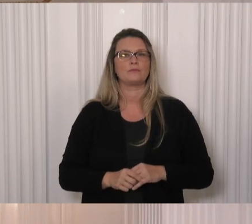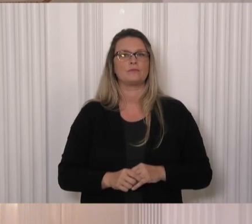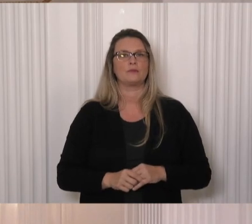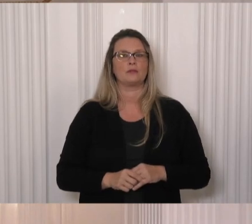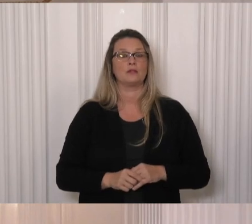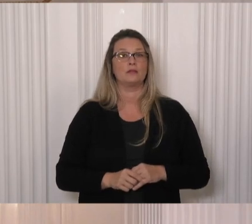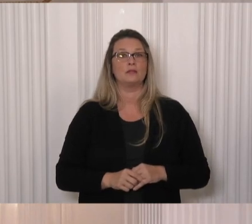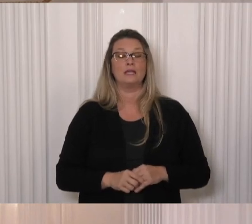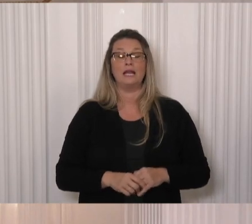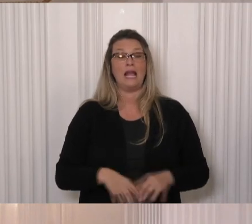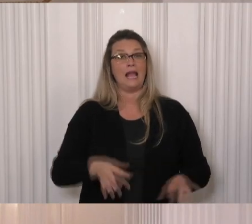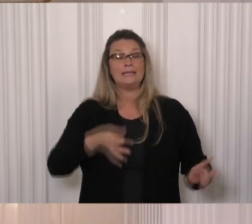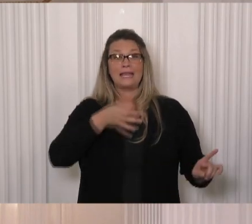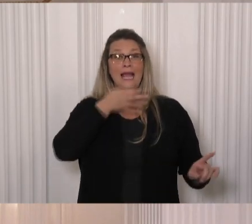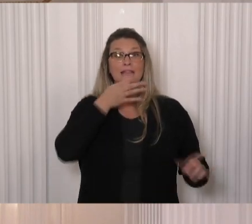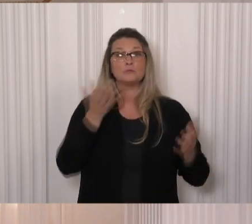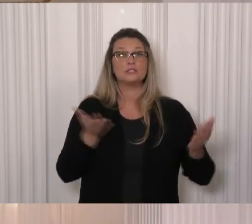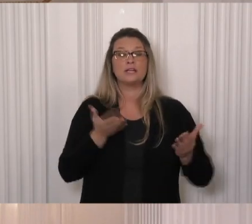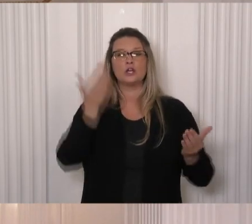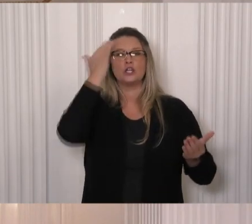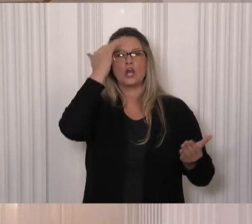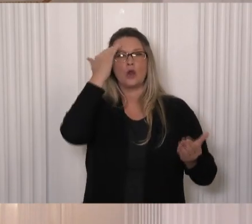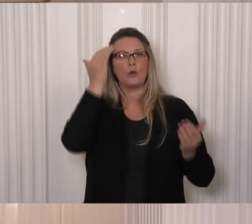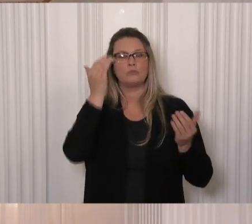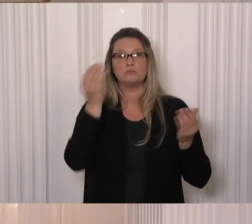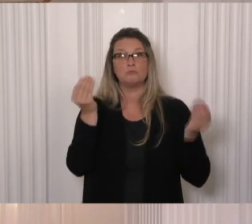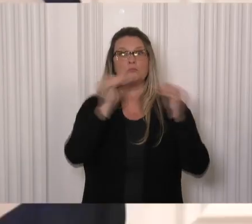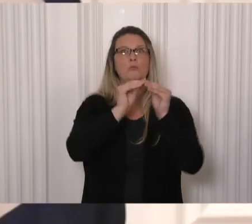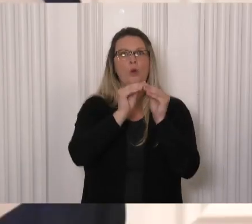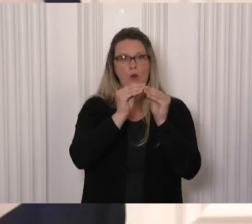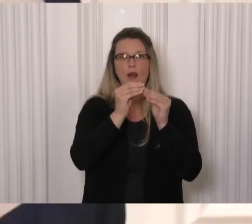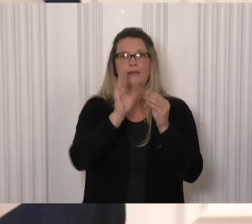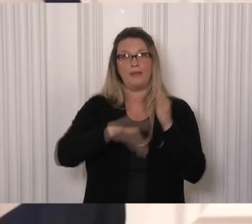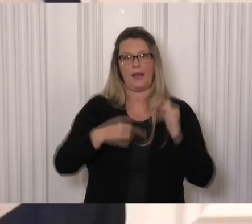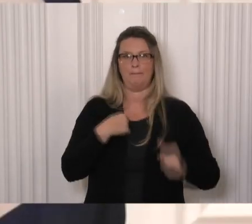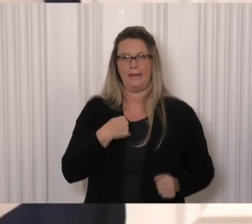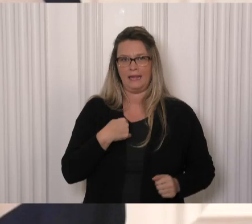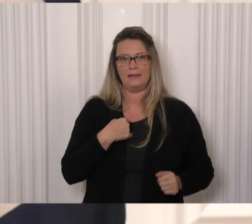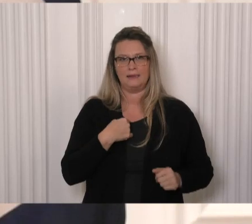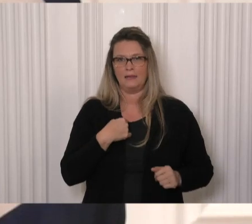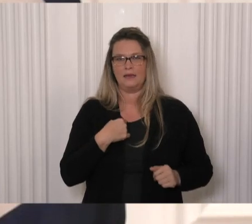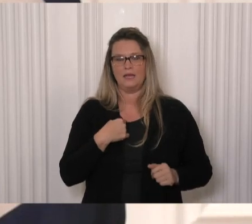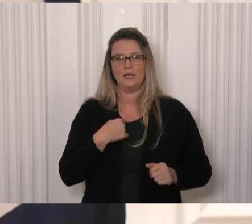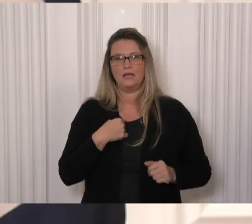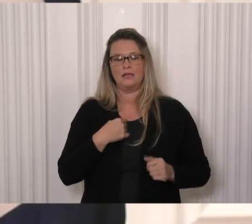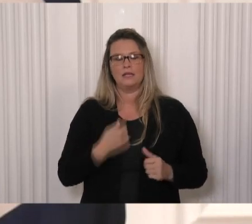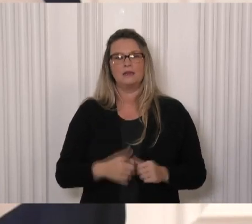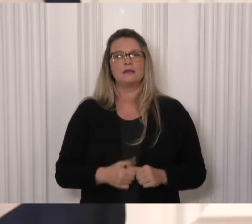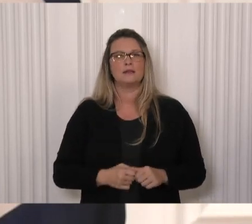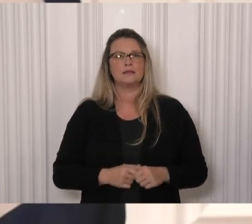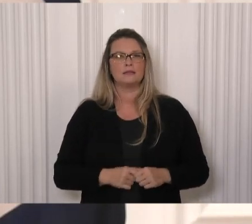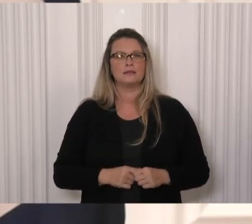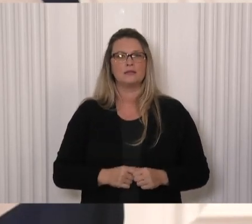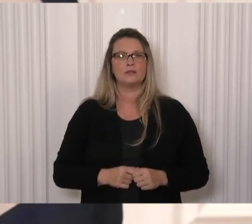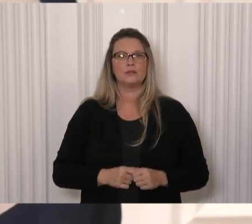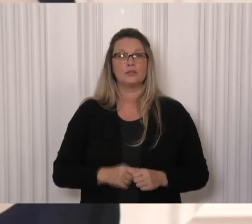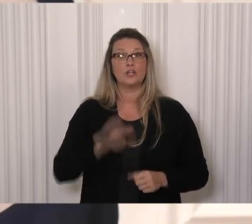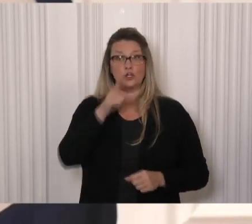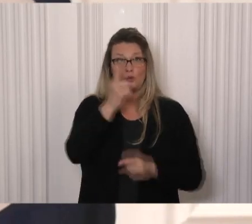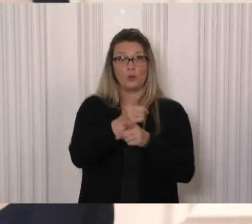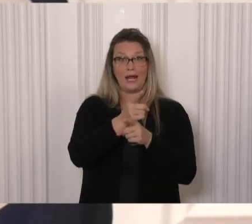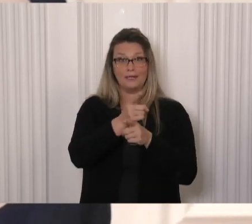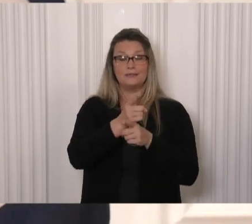The experts here know a great deal more about this than I, but let me just touch on what you just said. You're